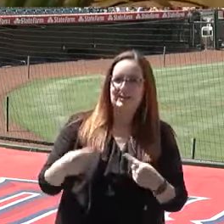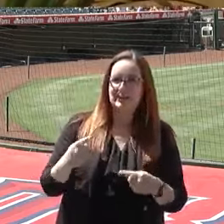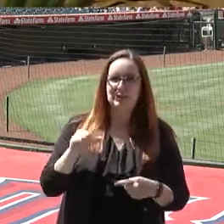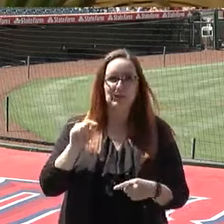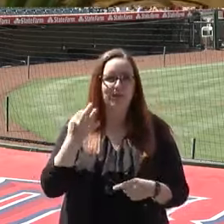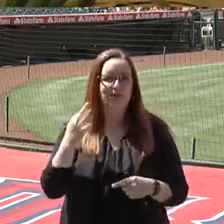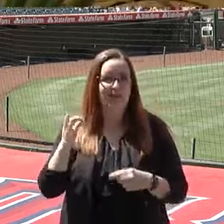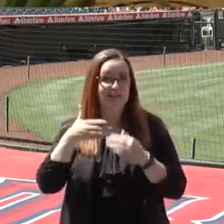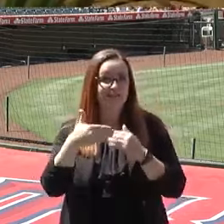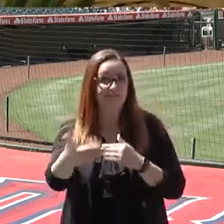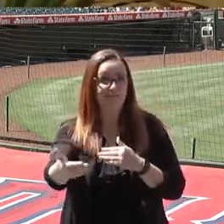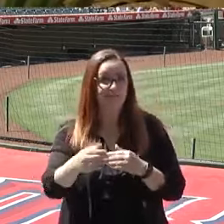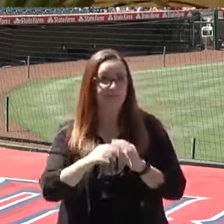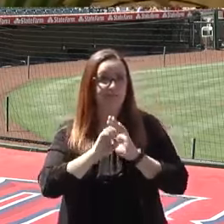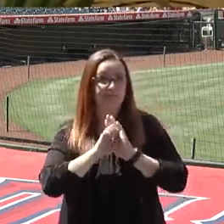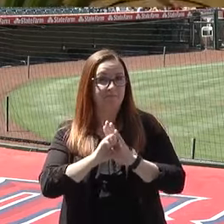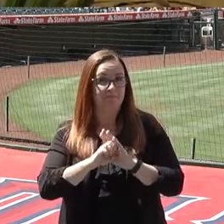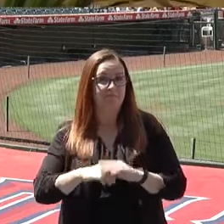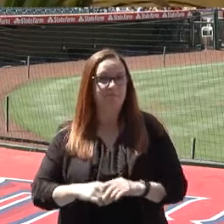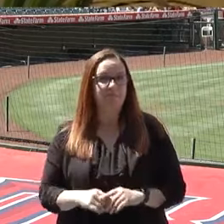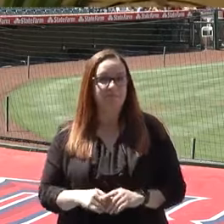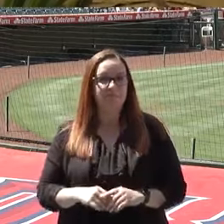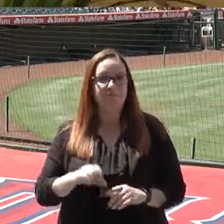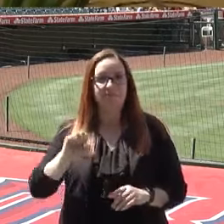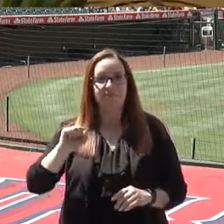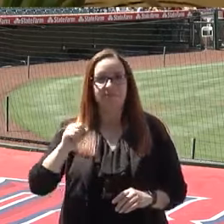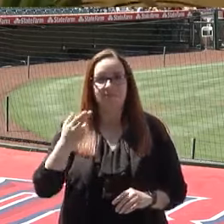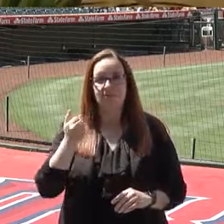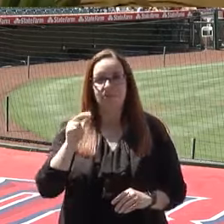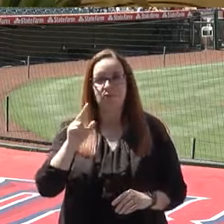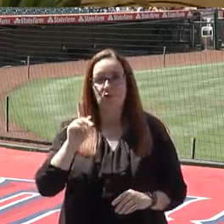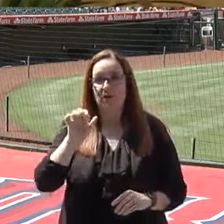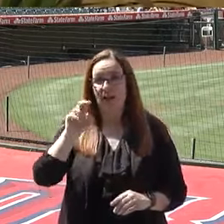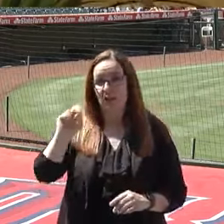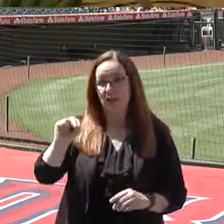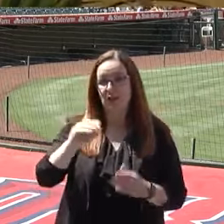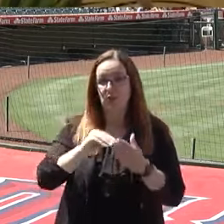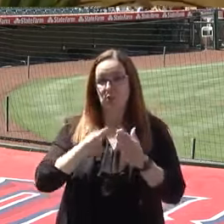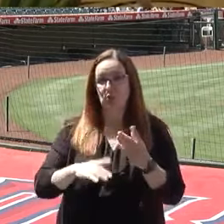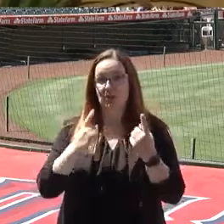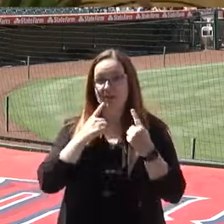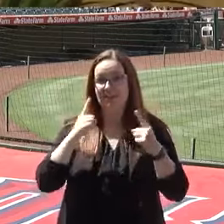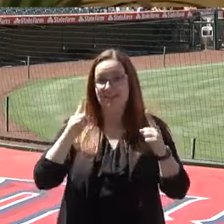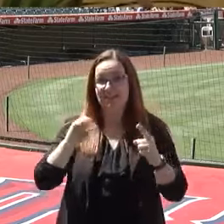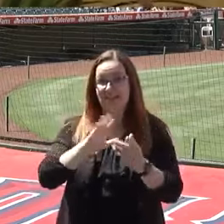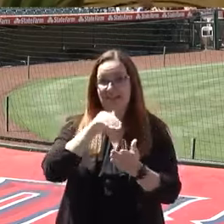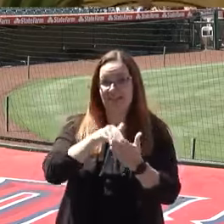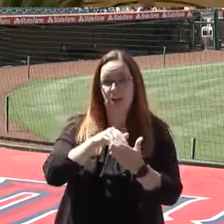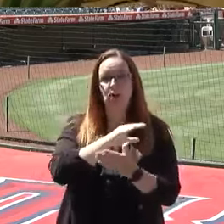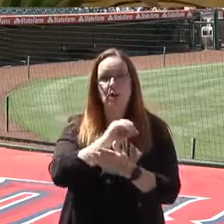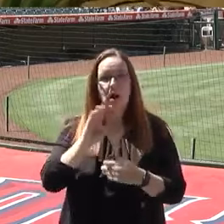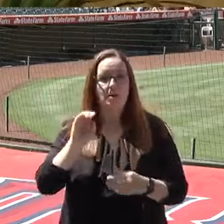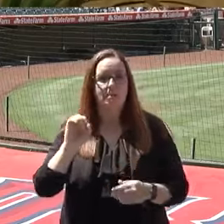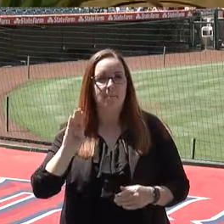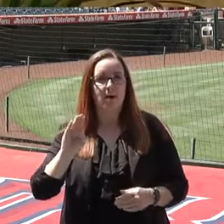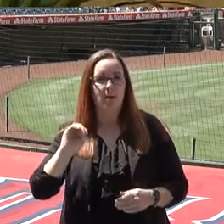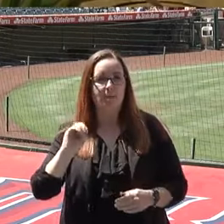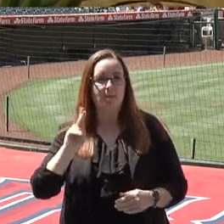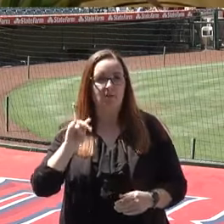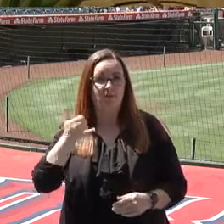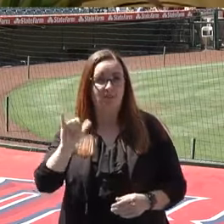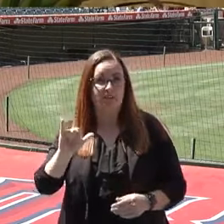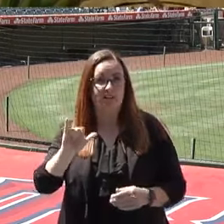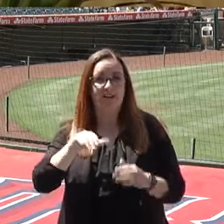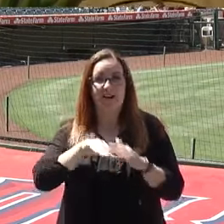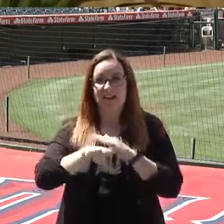forward. For example, the Sharkarian Student Success Center, including the Bob Murphy Access Center, was